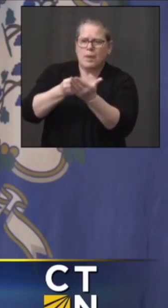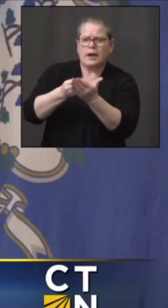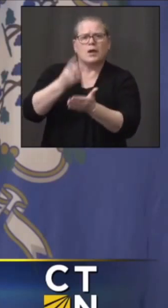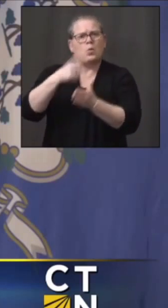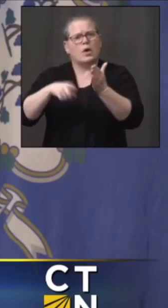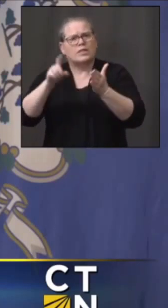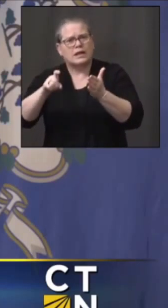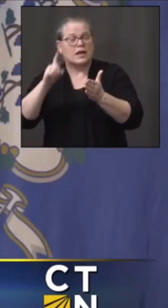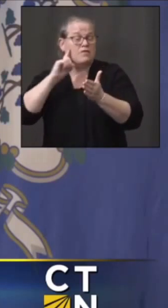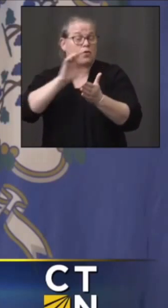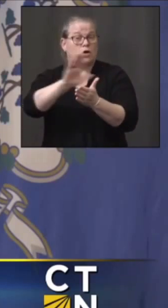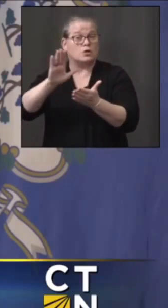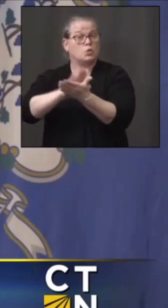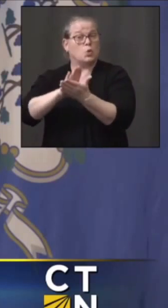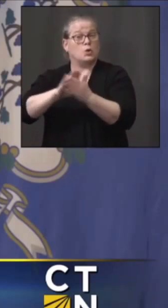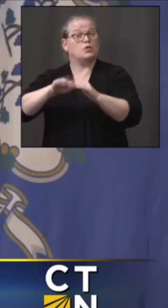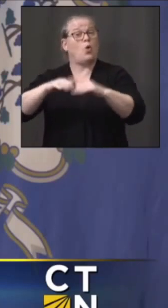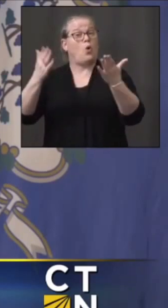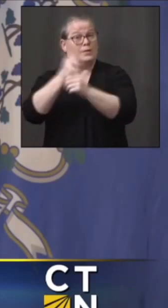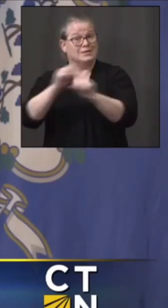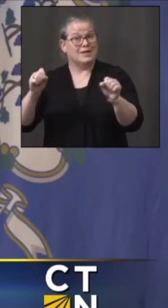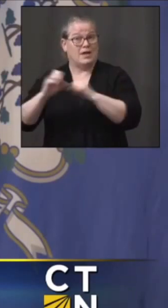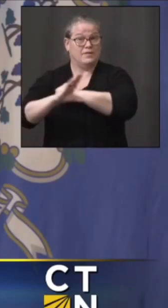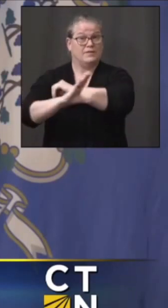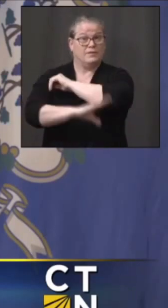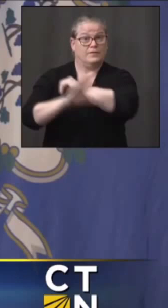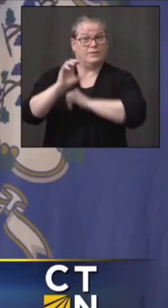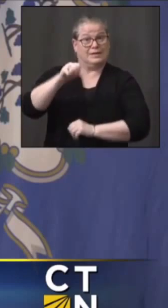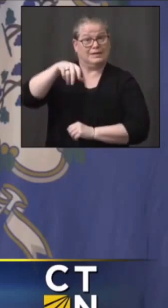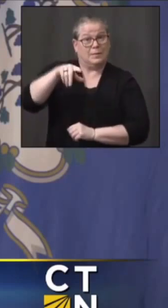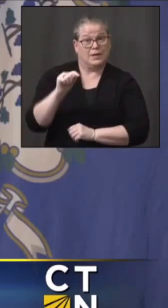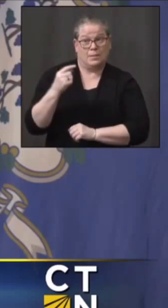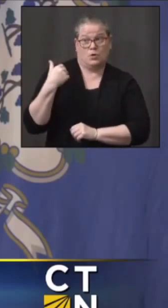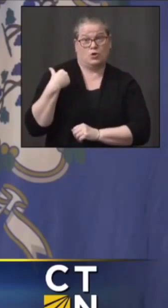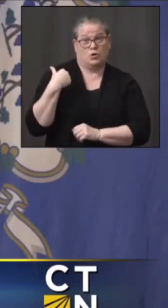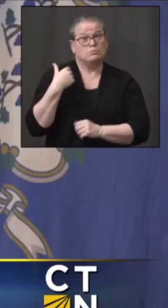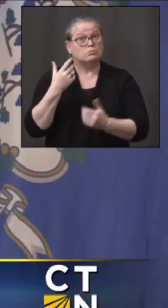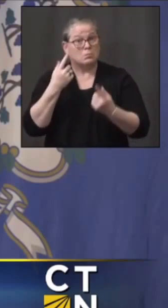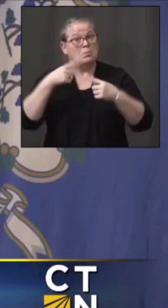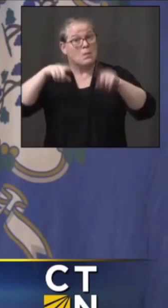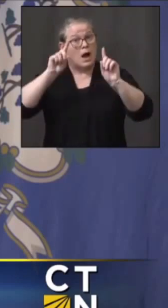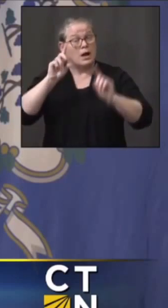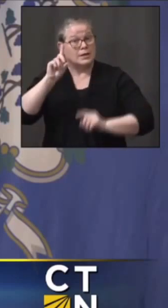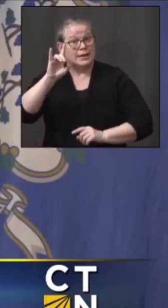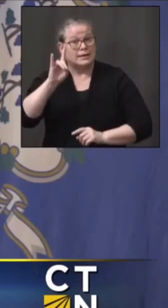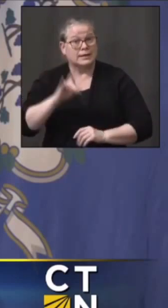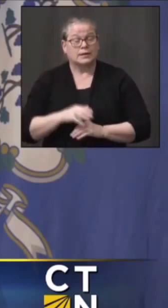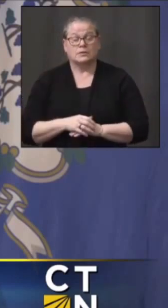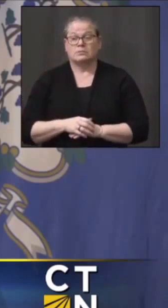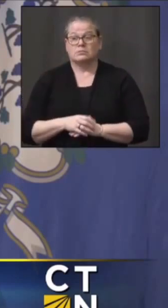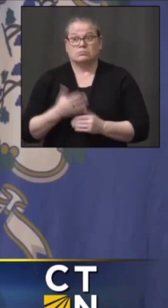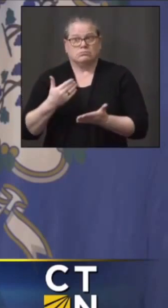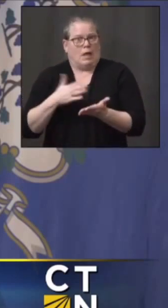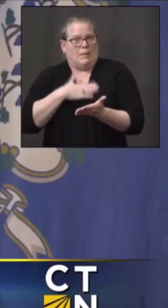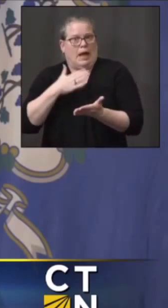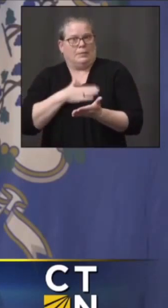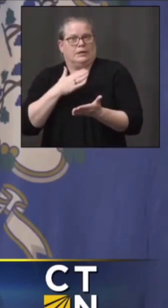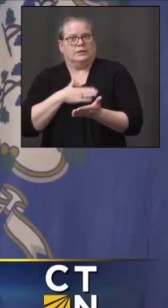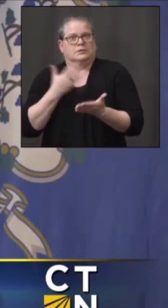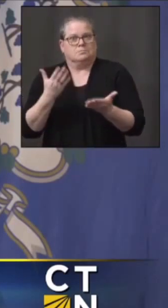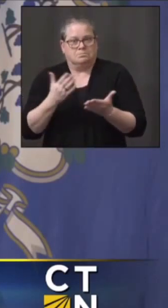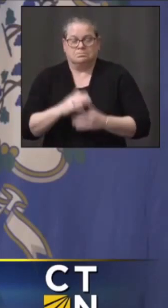schools safely in September, which they did. So, for that, I'm very happy. Look, that